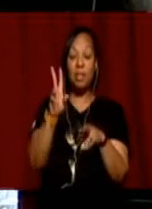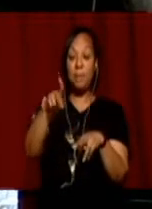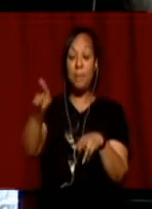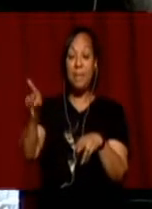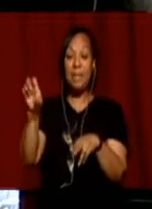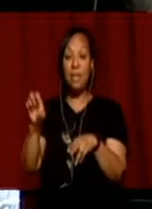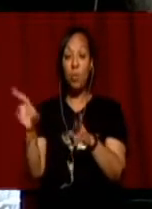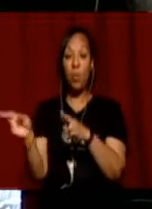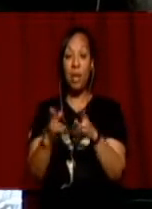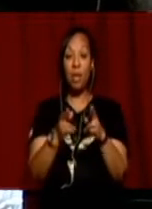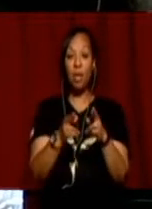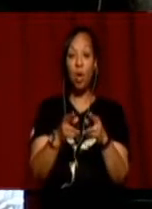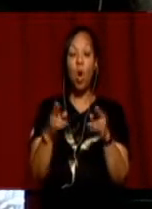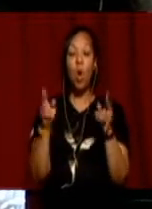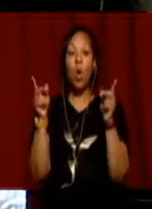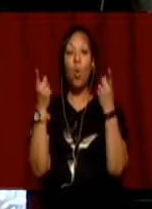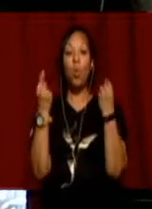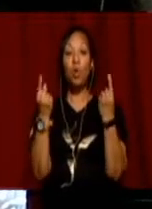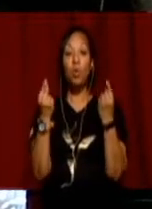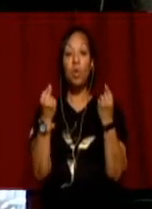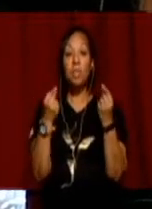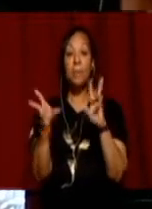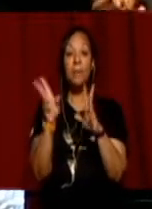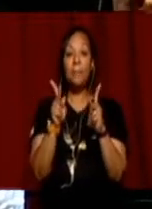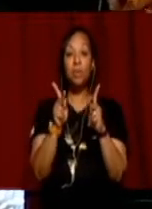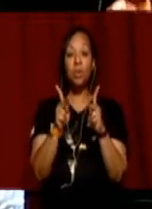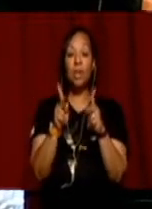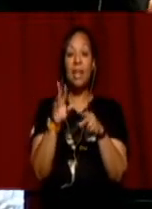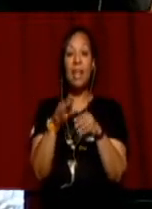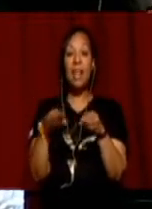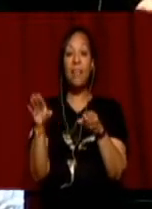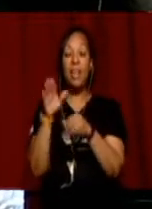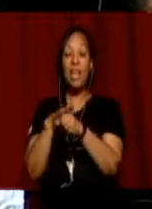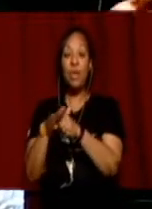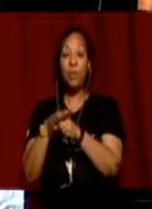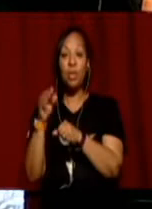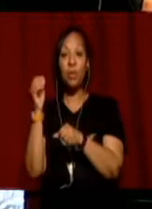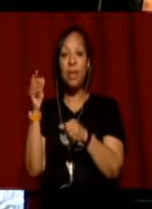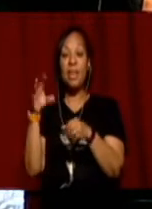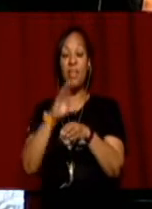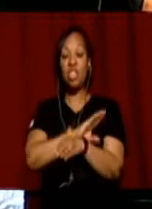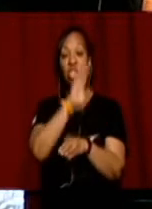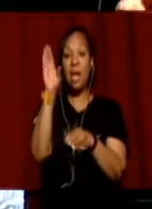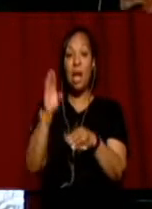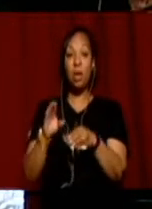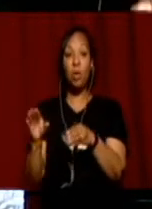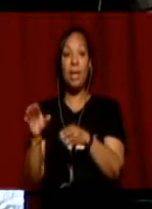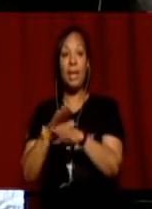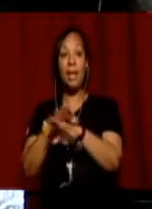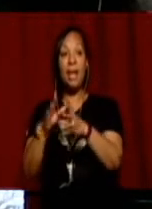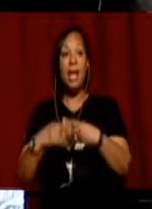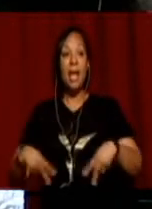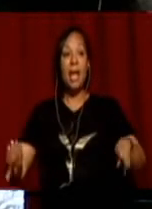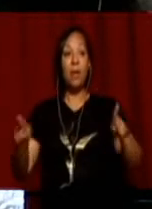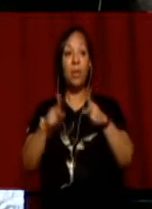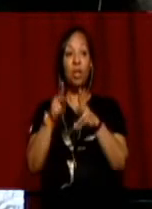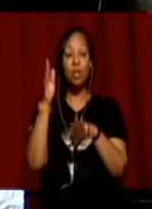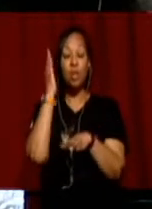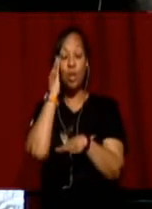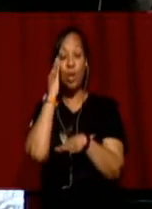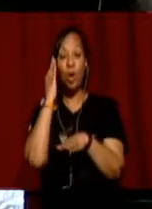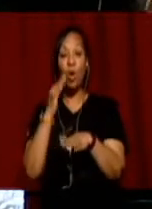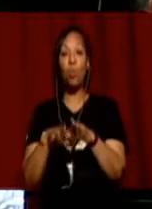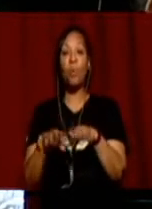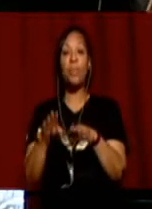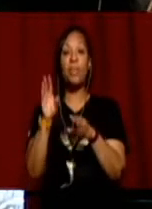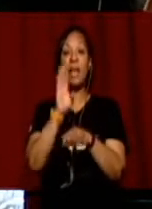PPE ready. What is it that you want the people in the county to know and in the Chicagoland area to know about what